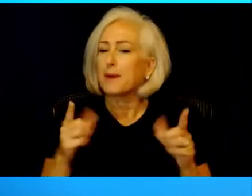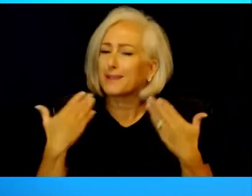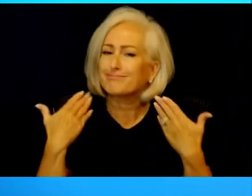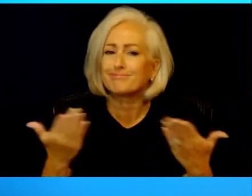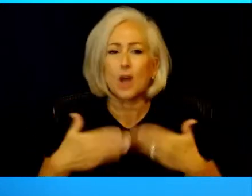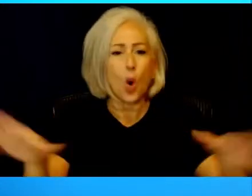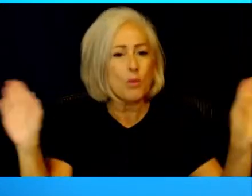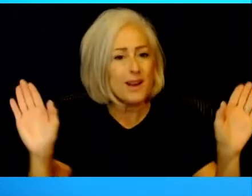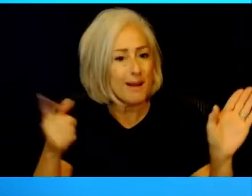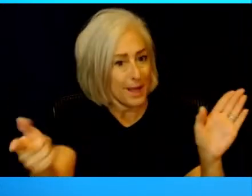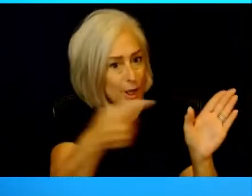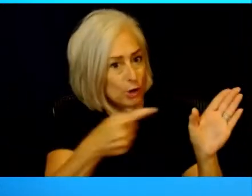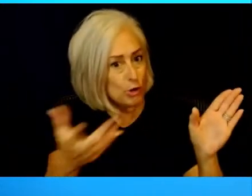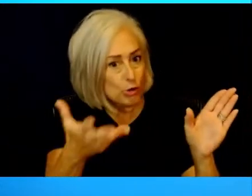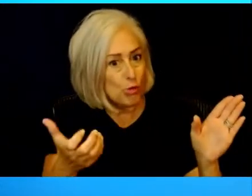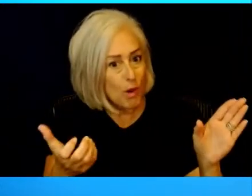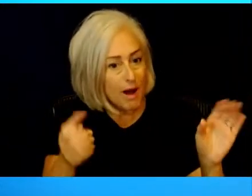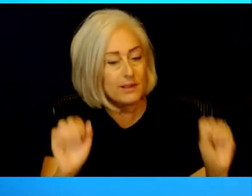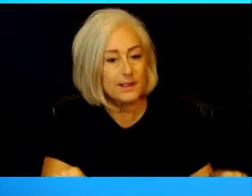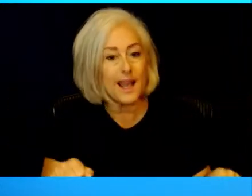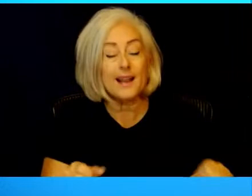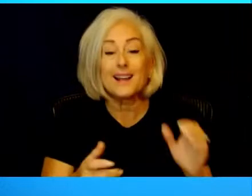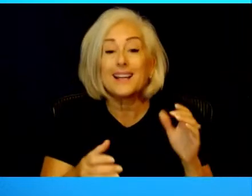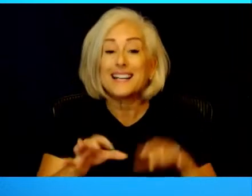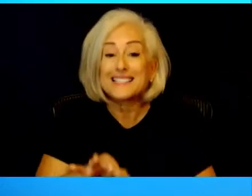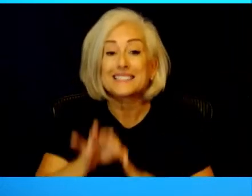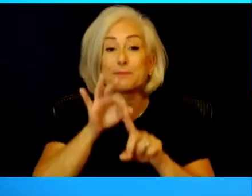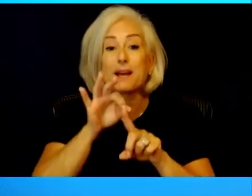they tend to be in that high-risk group